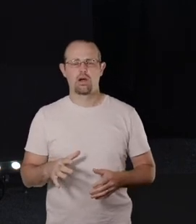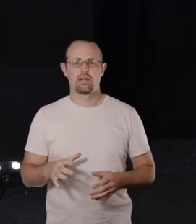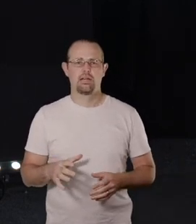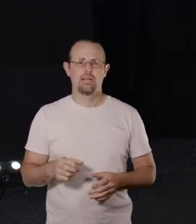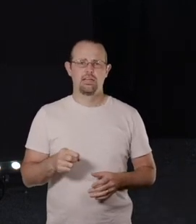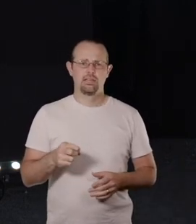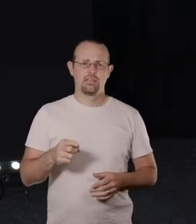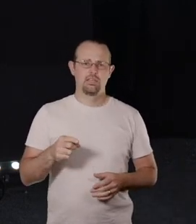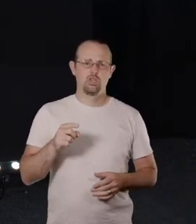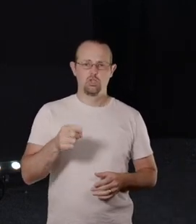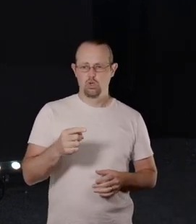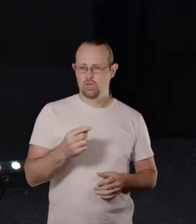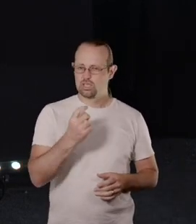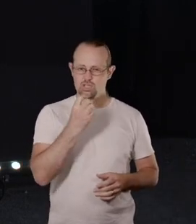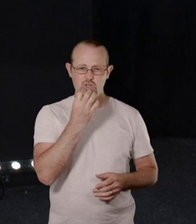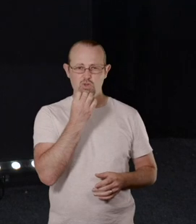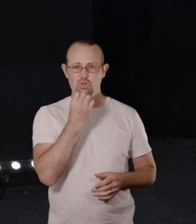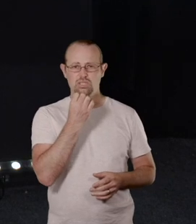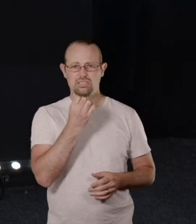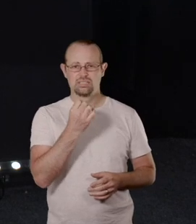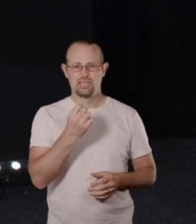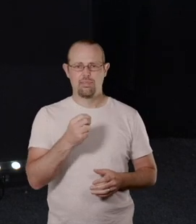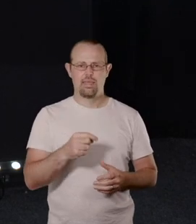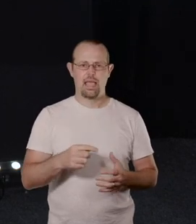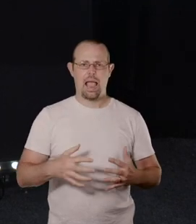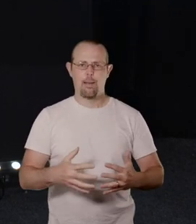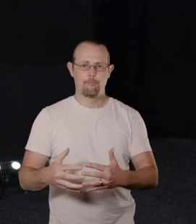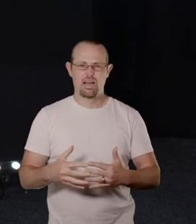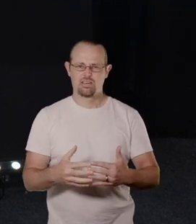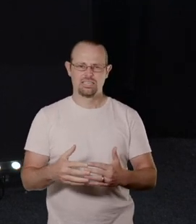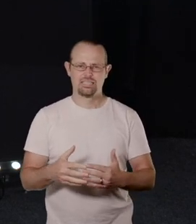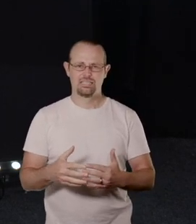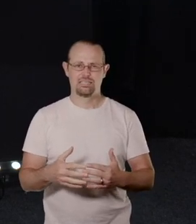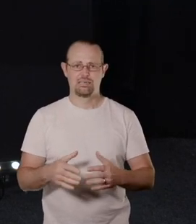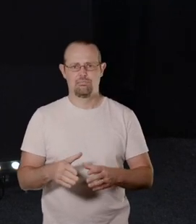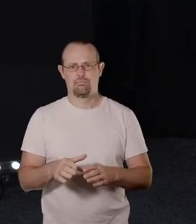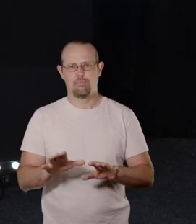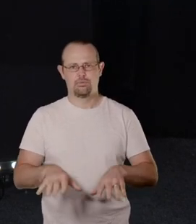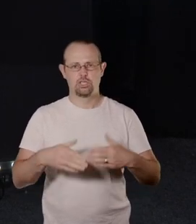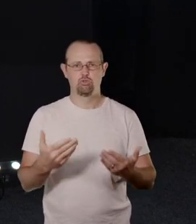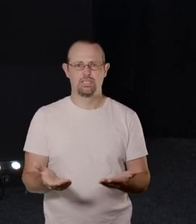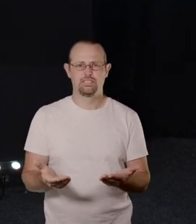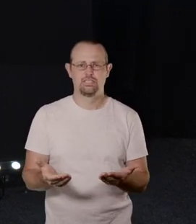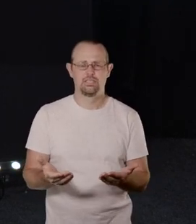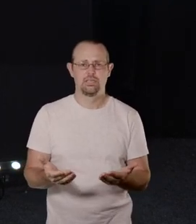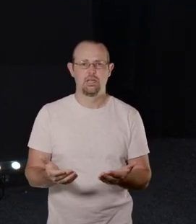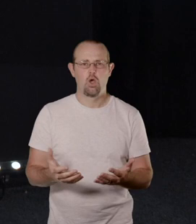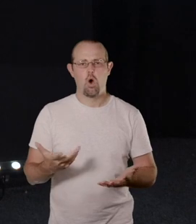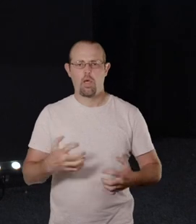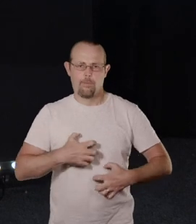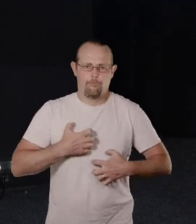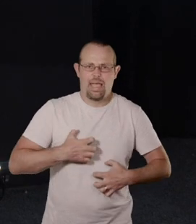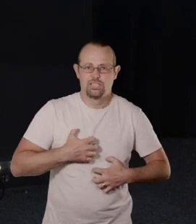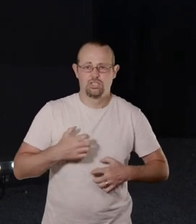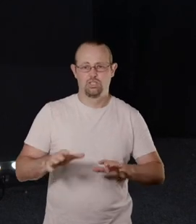the New American Standard Bible. And if you tend to be quite an emotional person, go towards the Passion Translation,